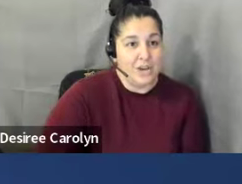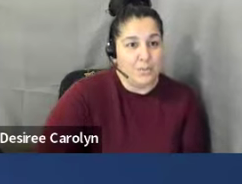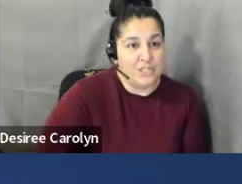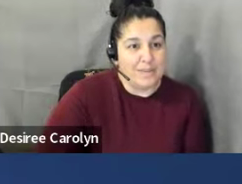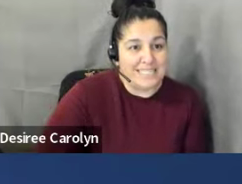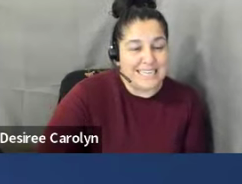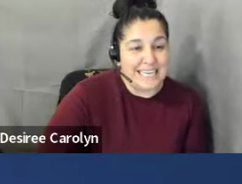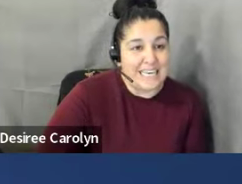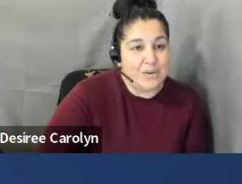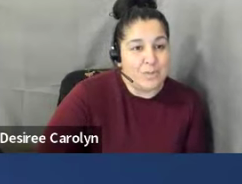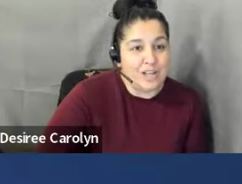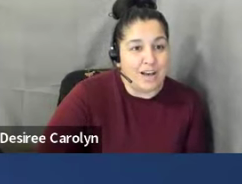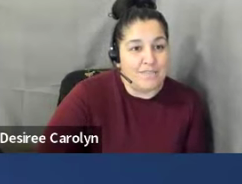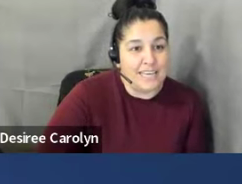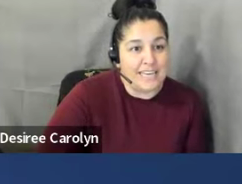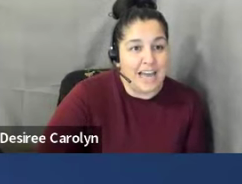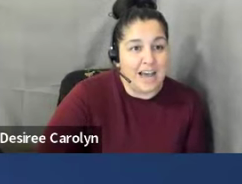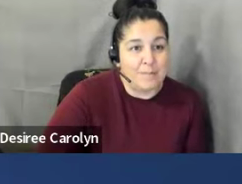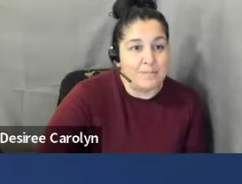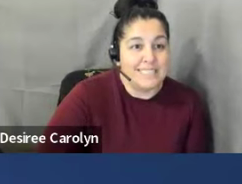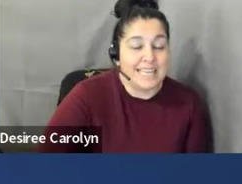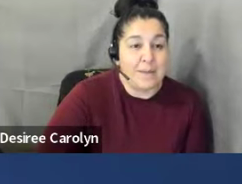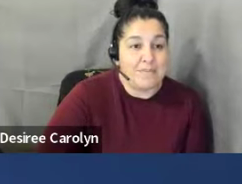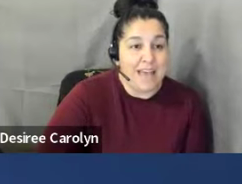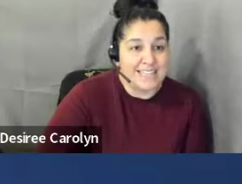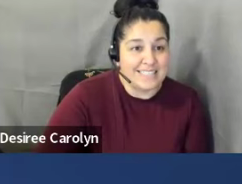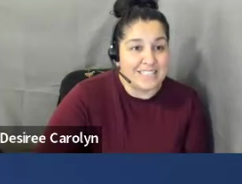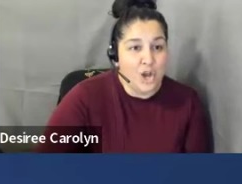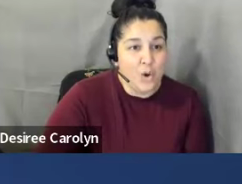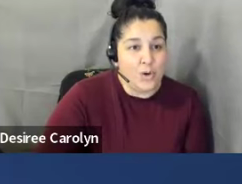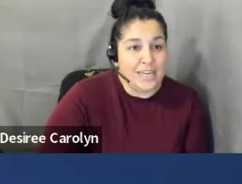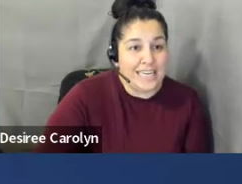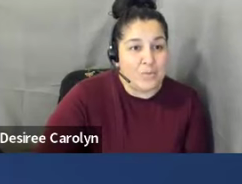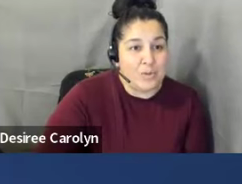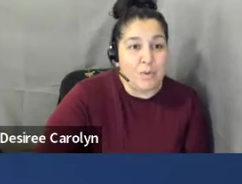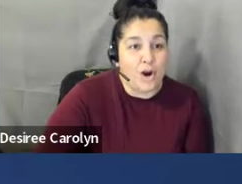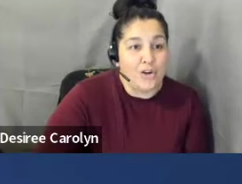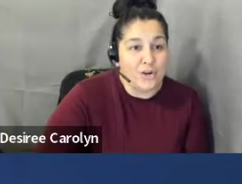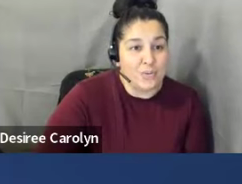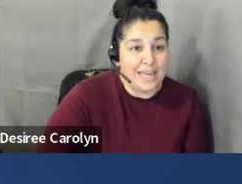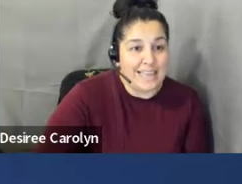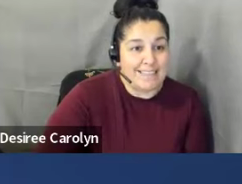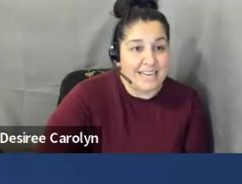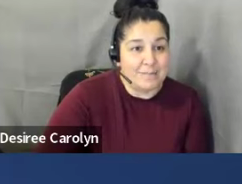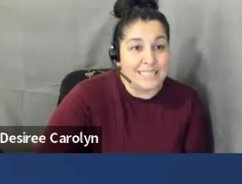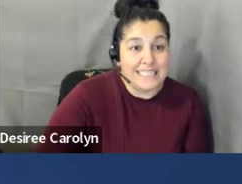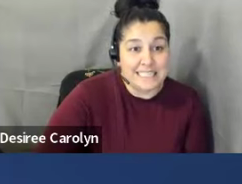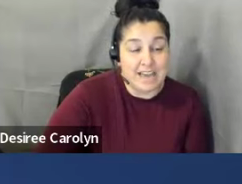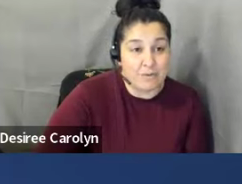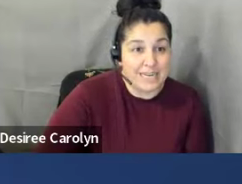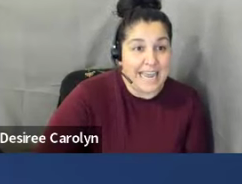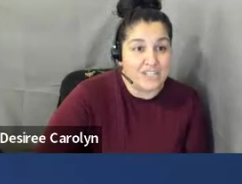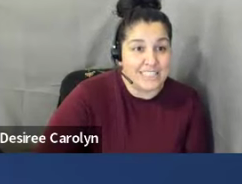programs, which means that he will often set up events, or he will partner with the